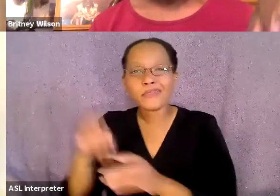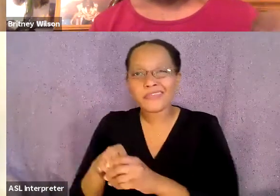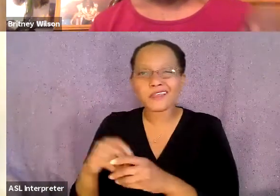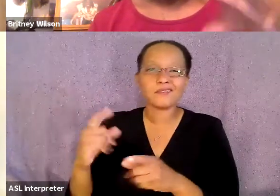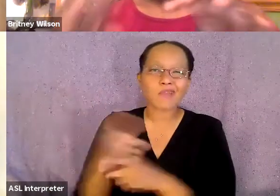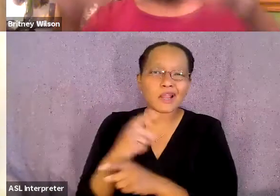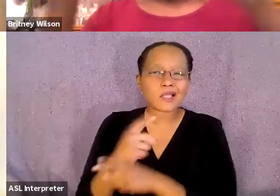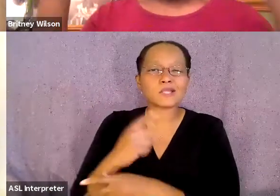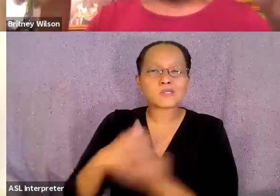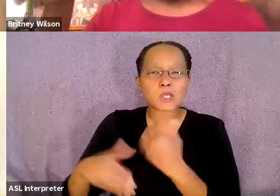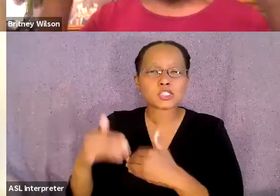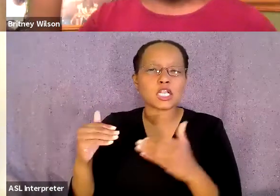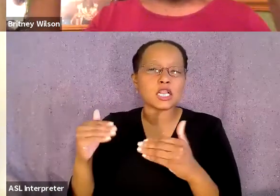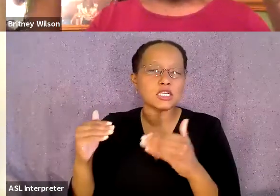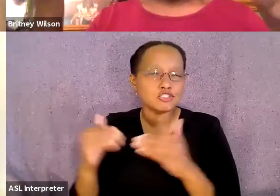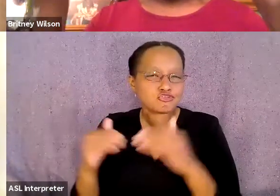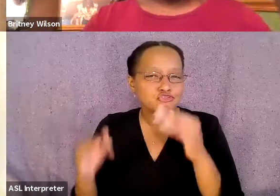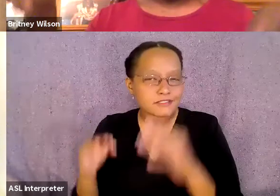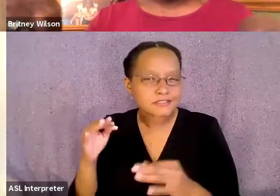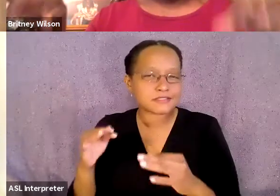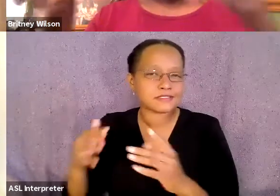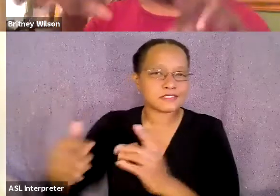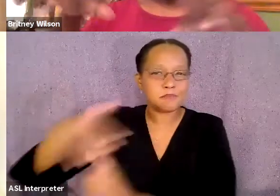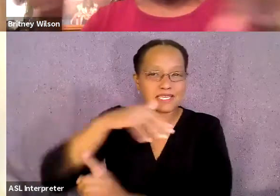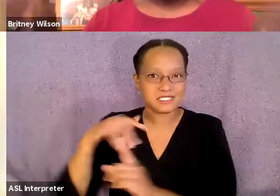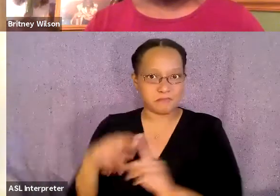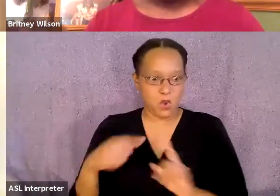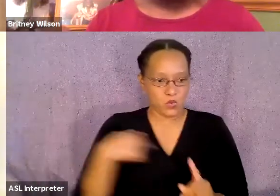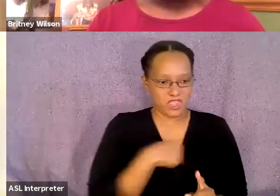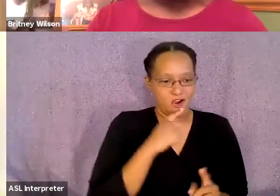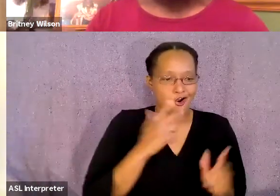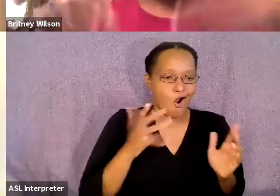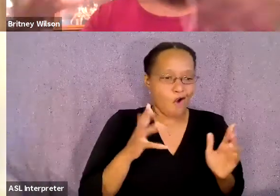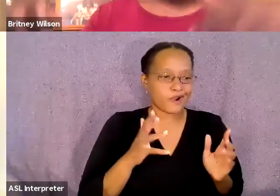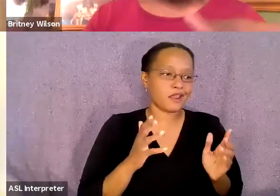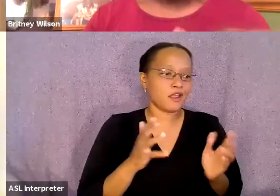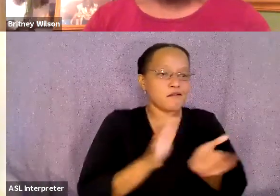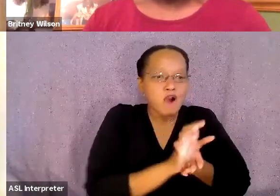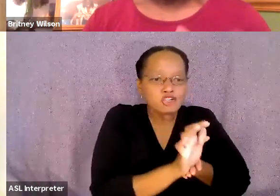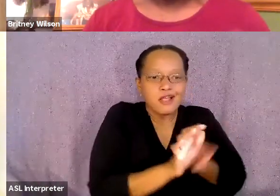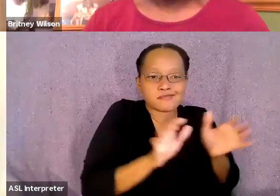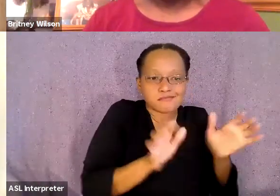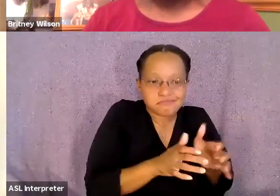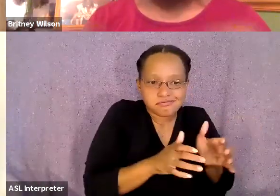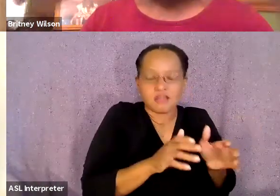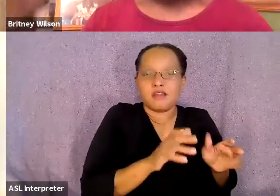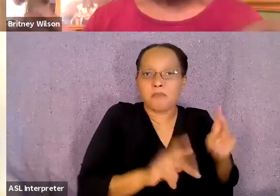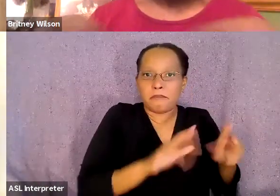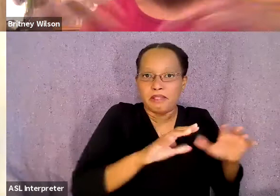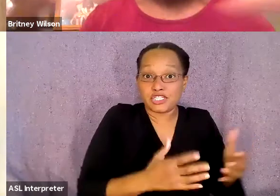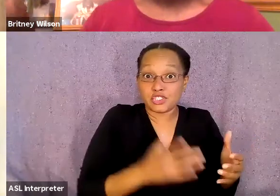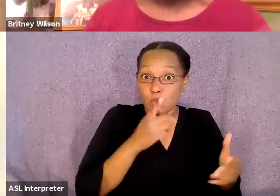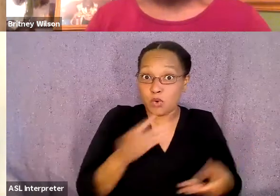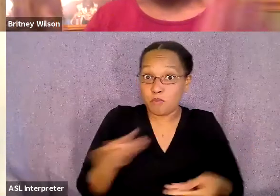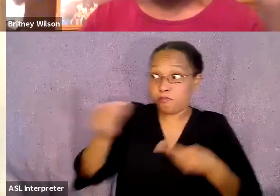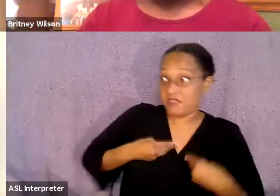know, we're already a quote unquote marginalized, vulnerable population by definition. So I think the people that serve us have a whole